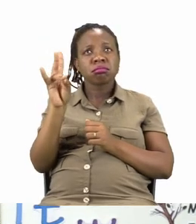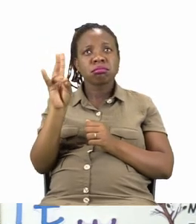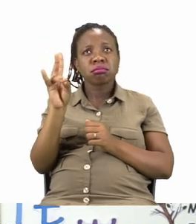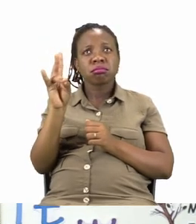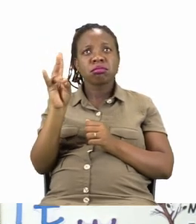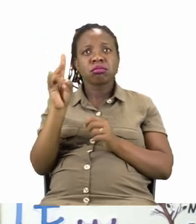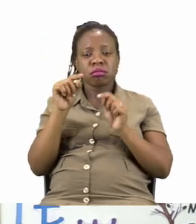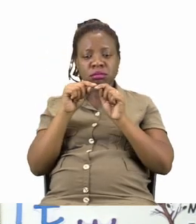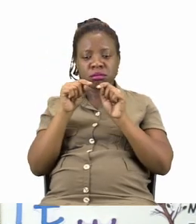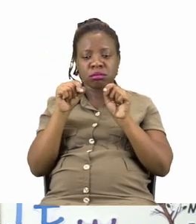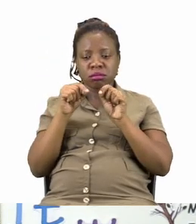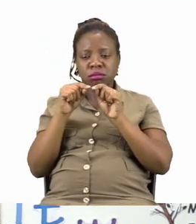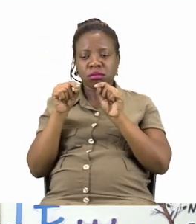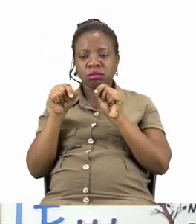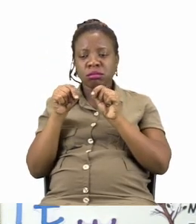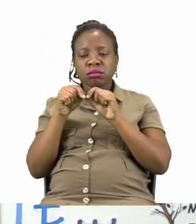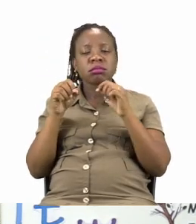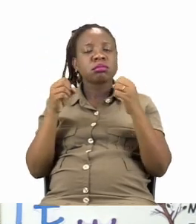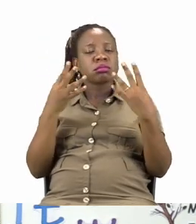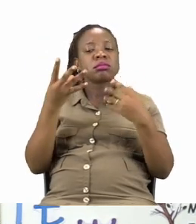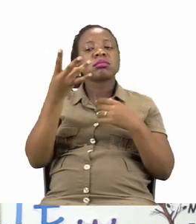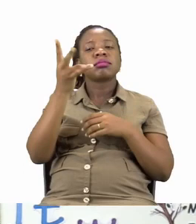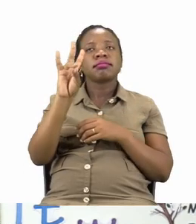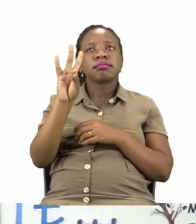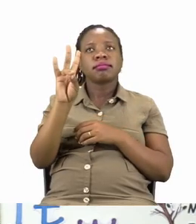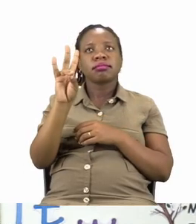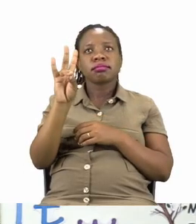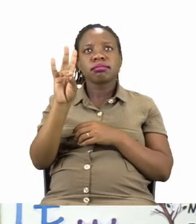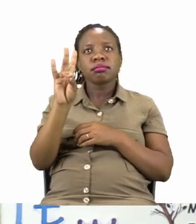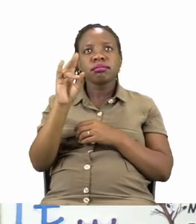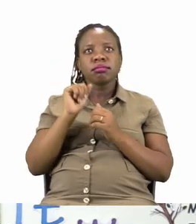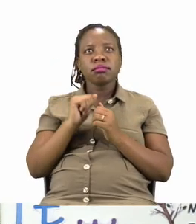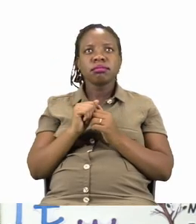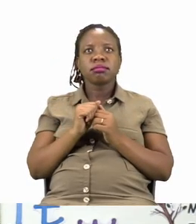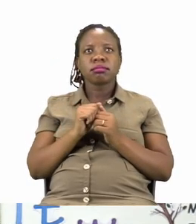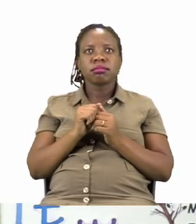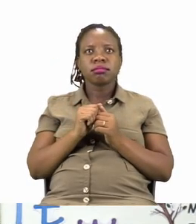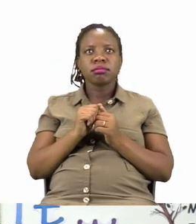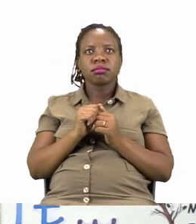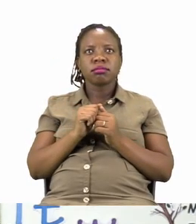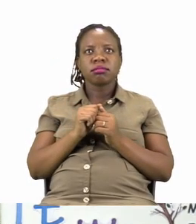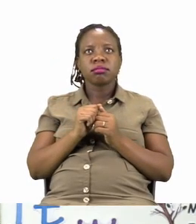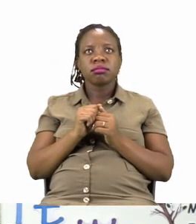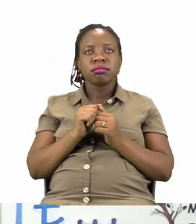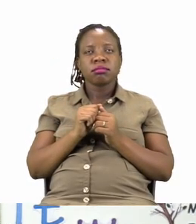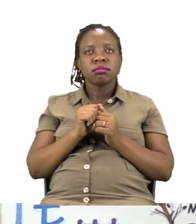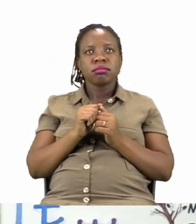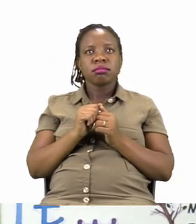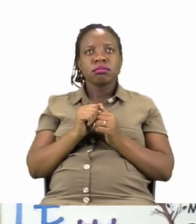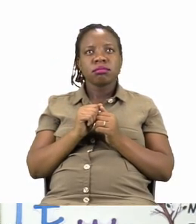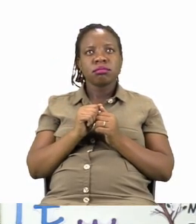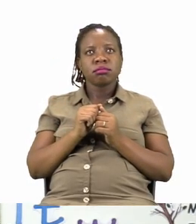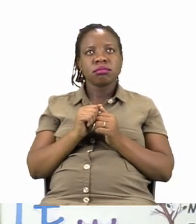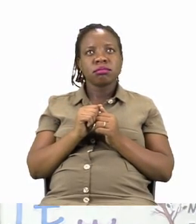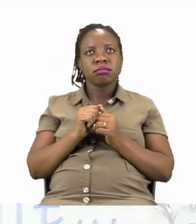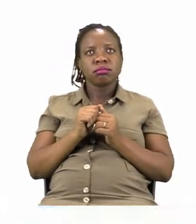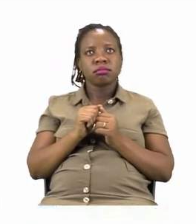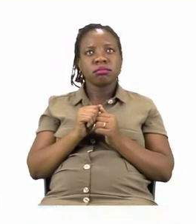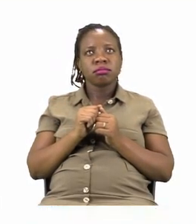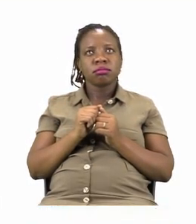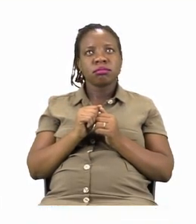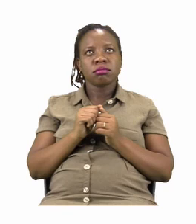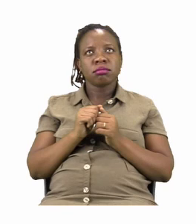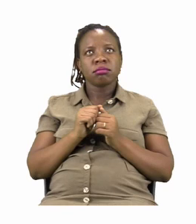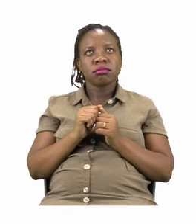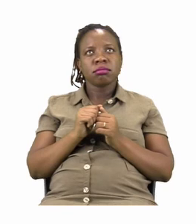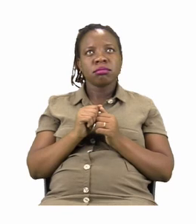7 squares. All right. Now let's quickly turn our booklets back to the page and see what they wrote in